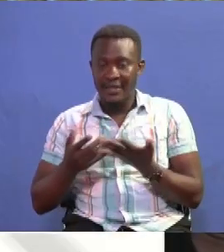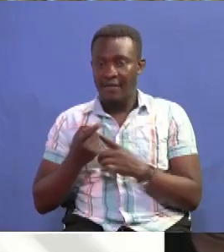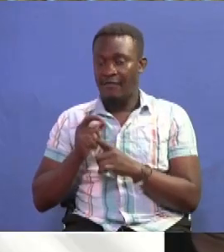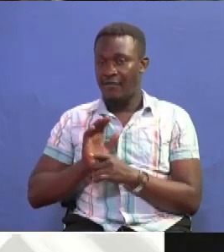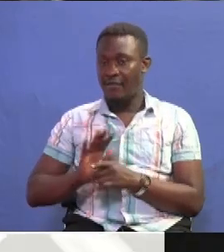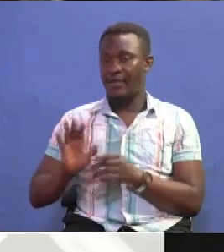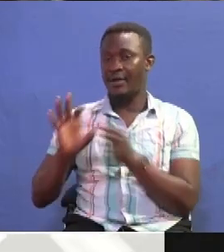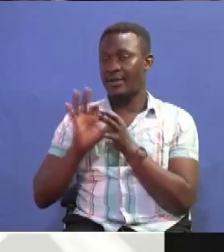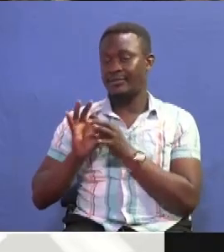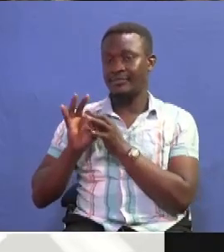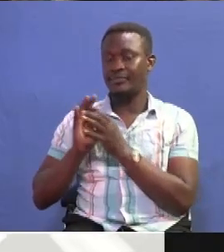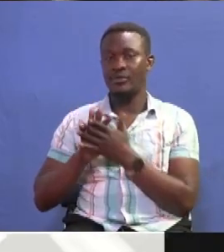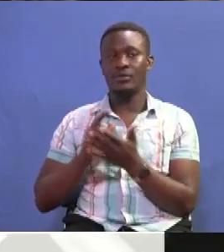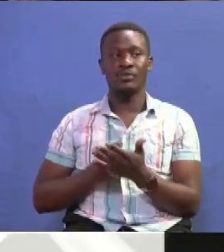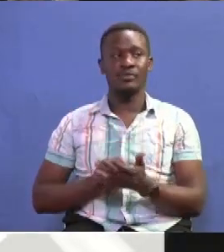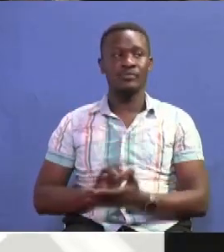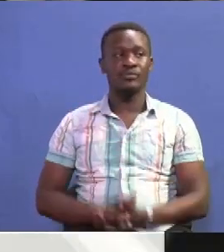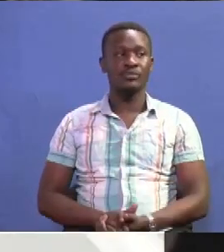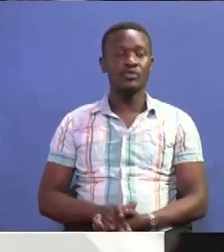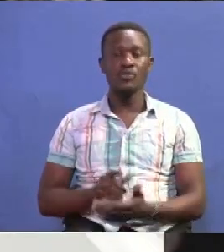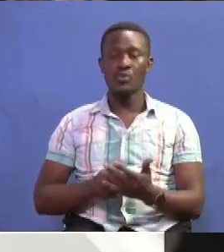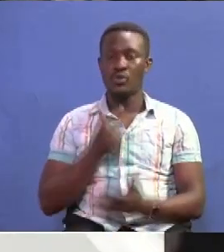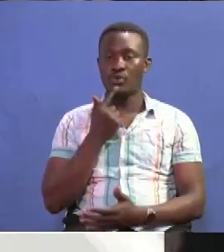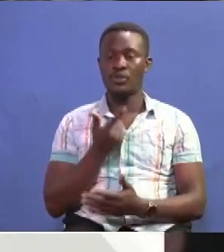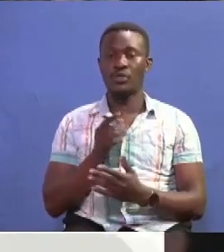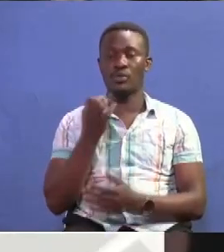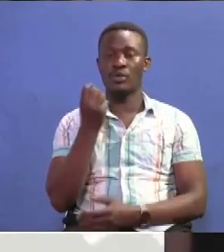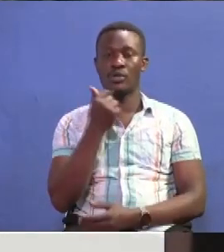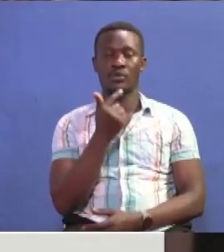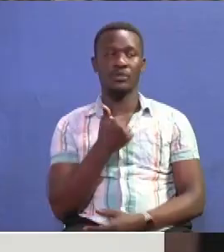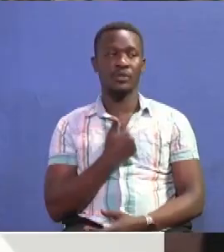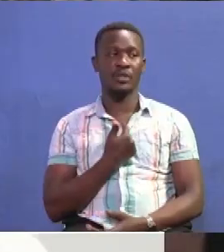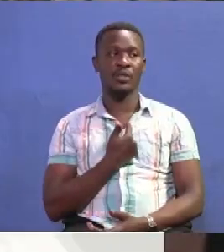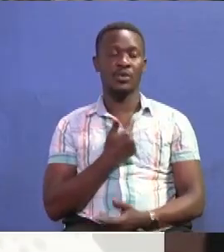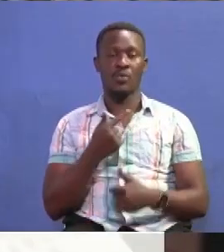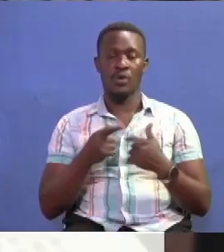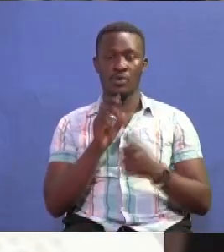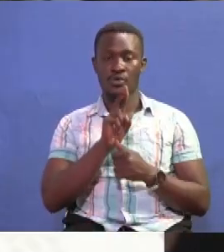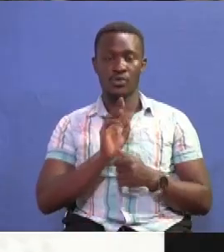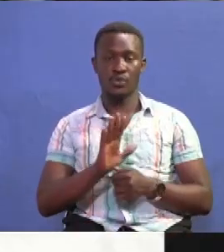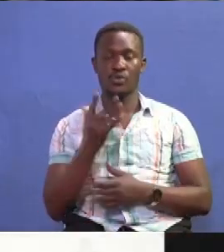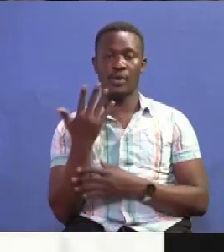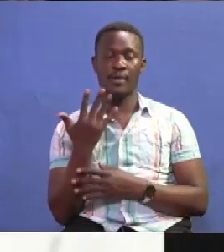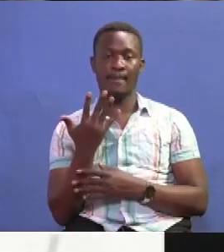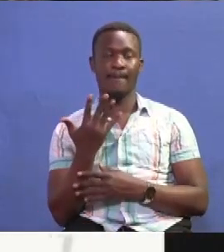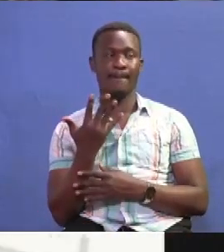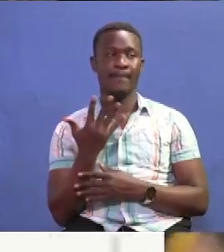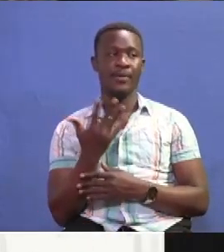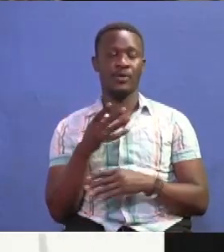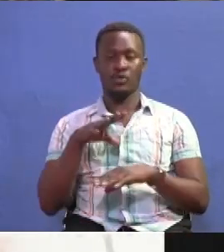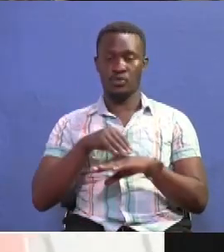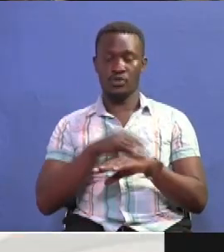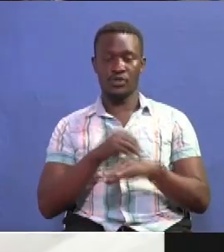their culture. What you call ugali is what we call swalu. So it means you are going to use your hand, you touch the